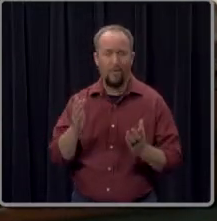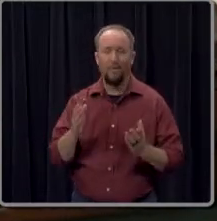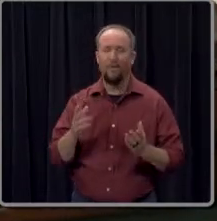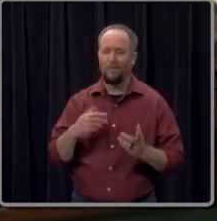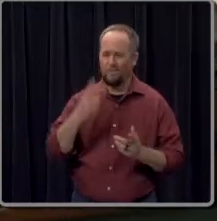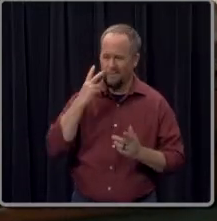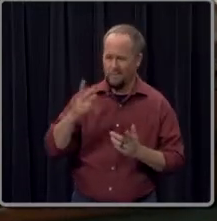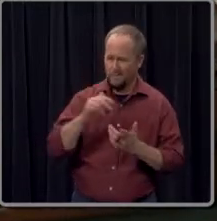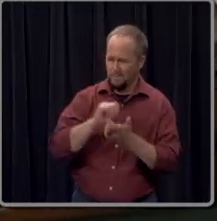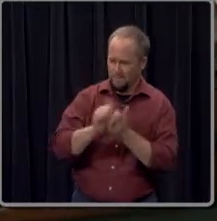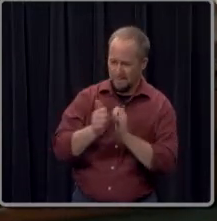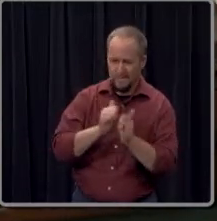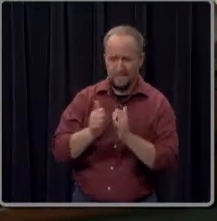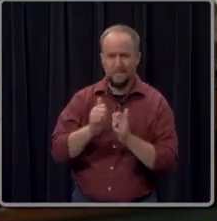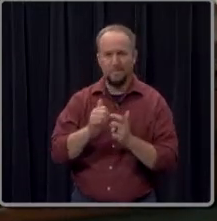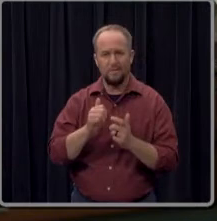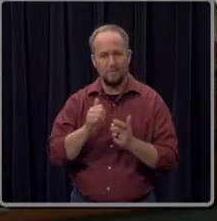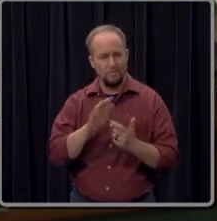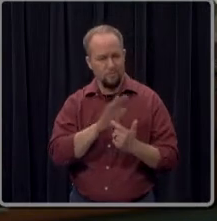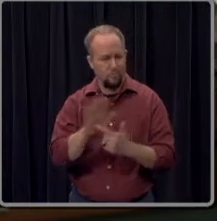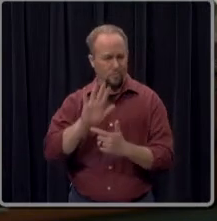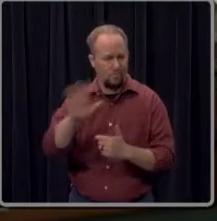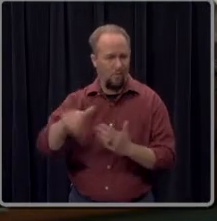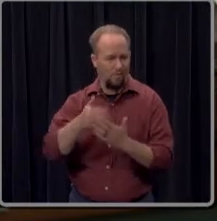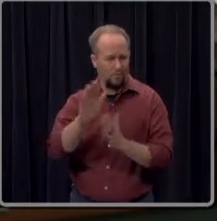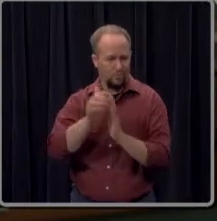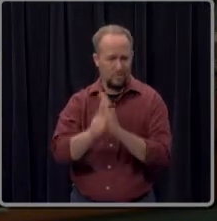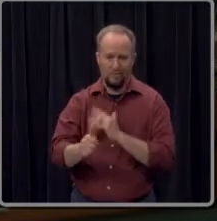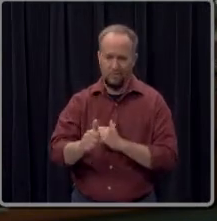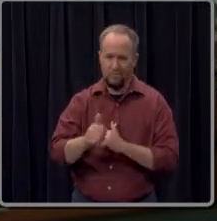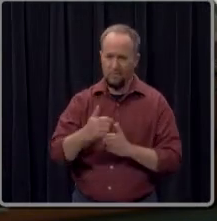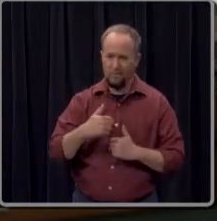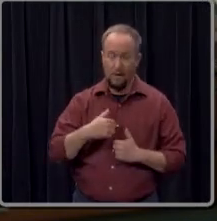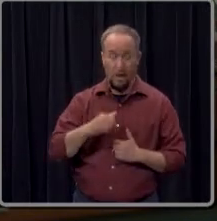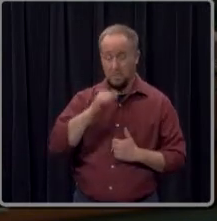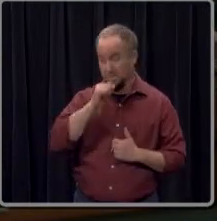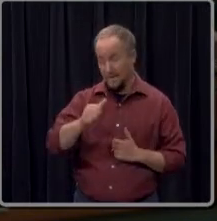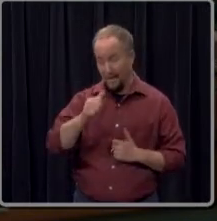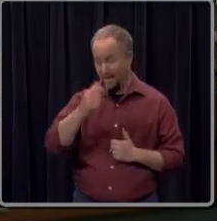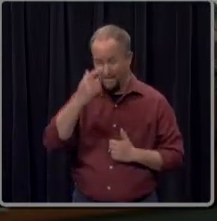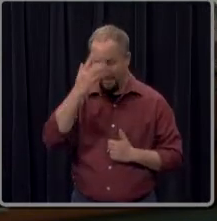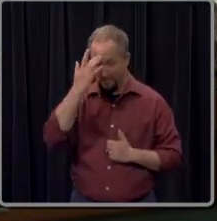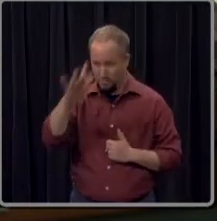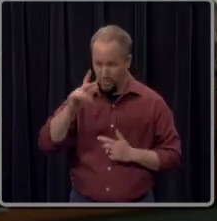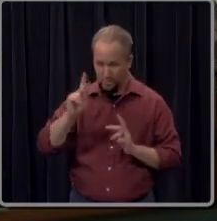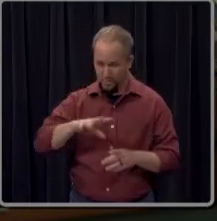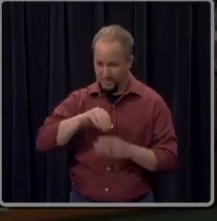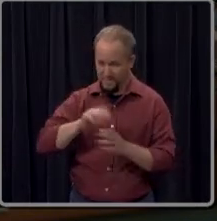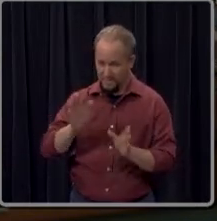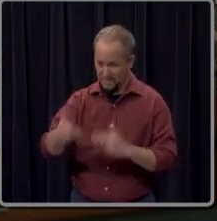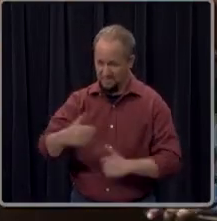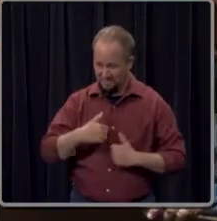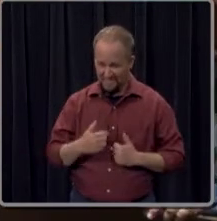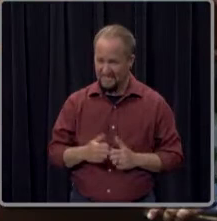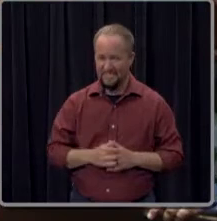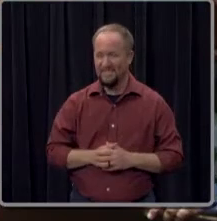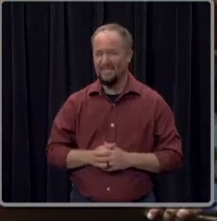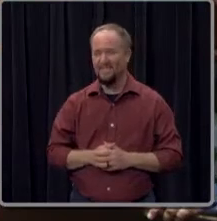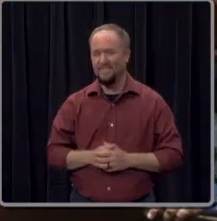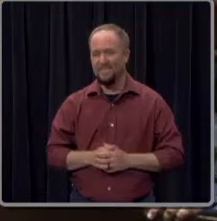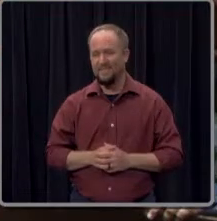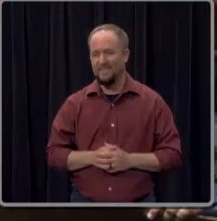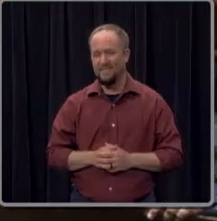see them competing and showing off all their skills. And I was not the smartest person on any of those games, so.